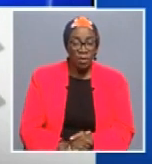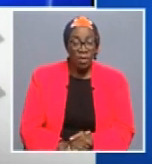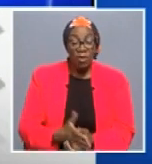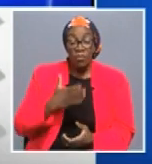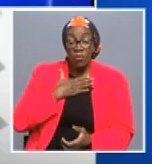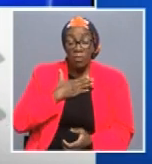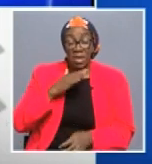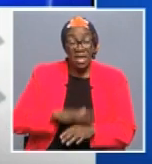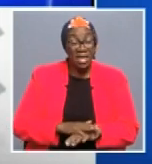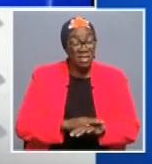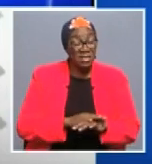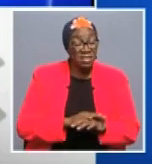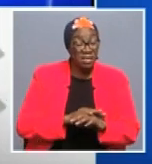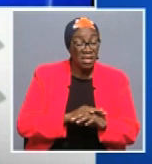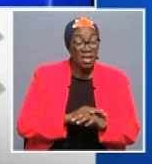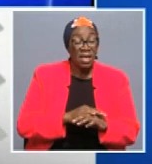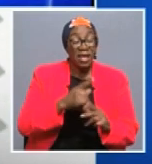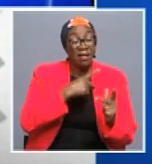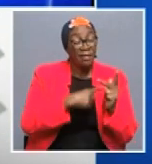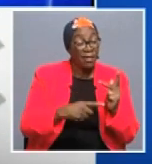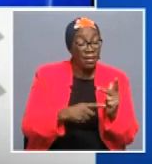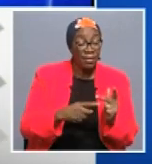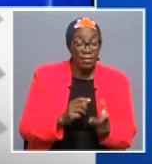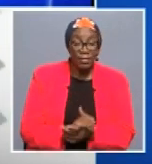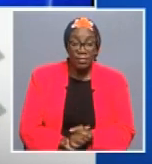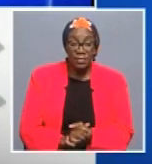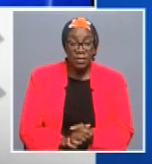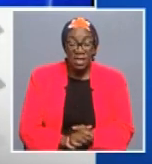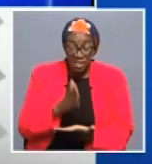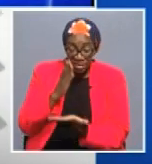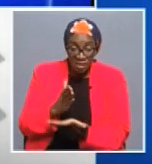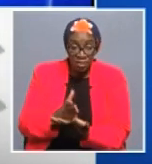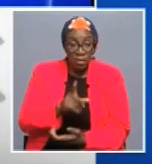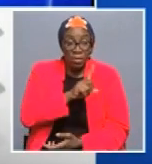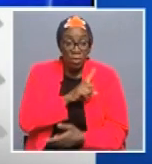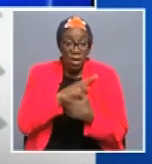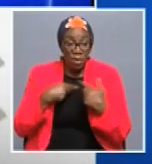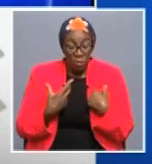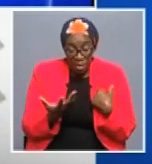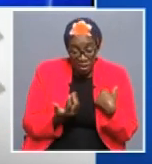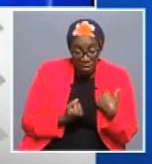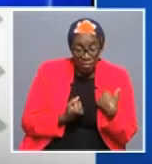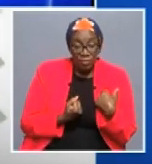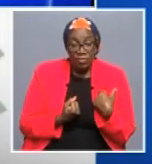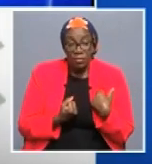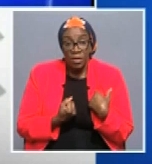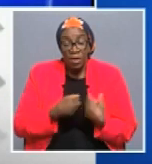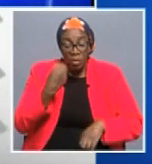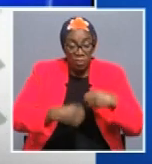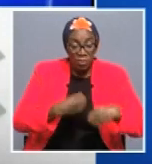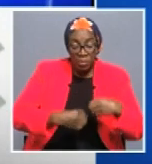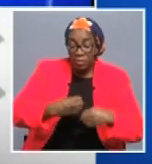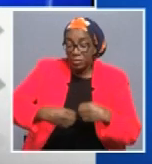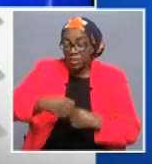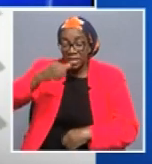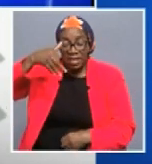from, as sitting at, is that that's exactly why we have situations in the country